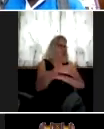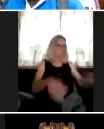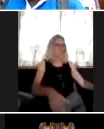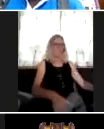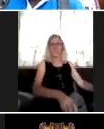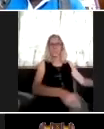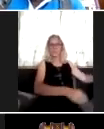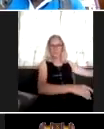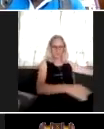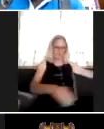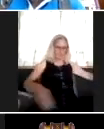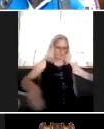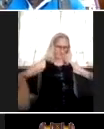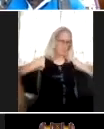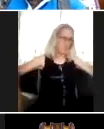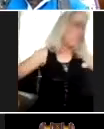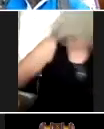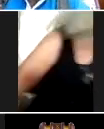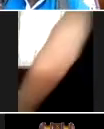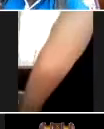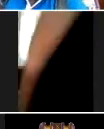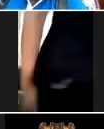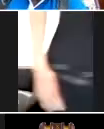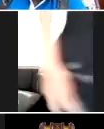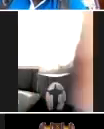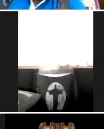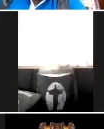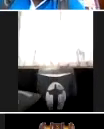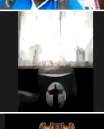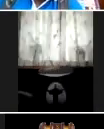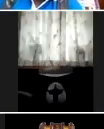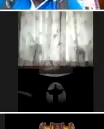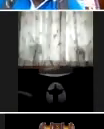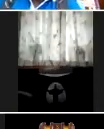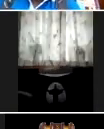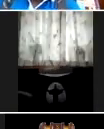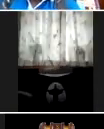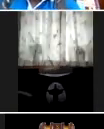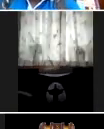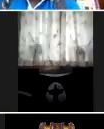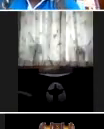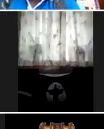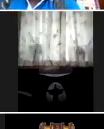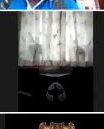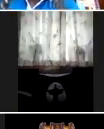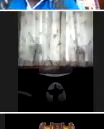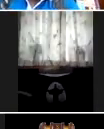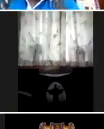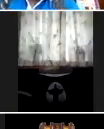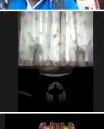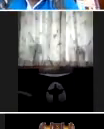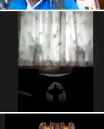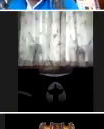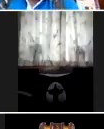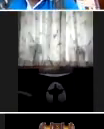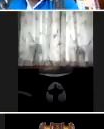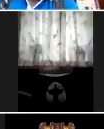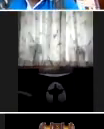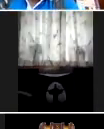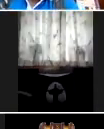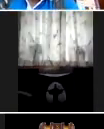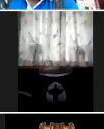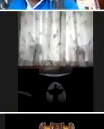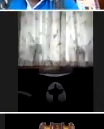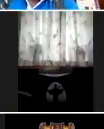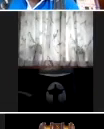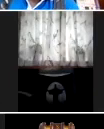rule, have dominion, to manage, to take care of this earth. But we want all rule the same way. David was called to be a